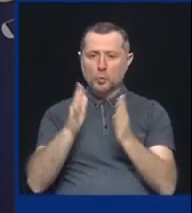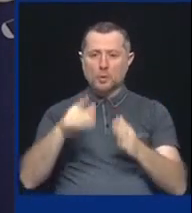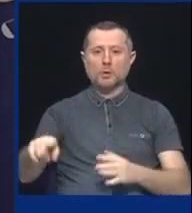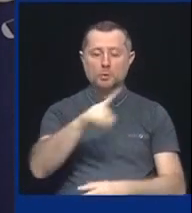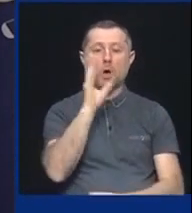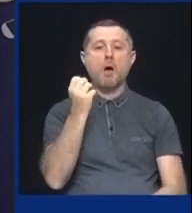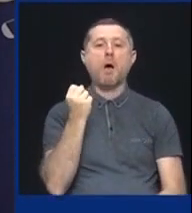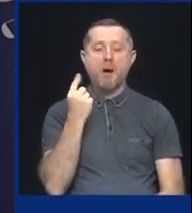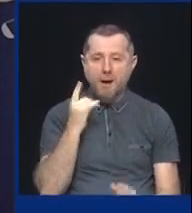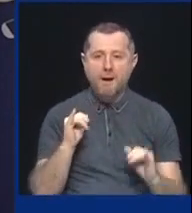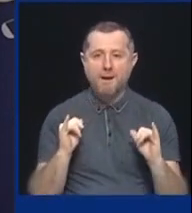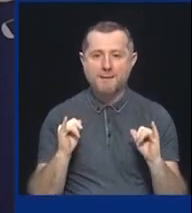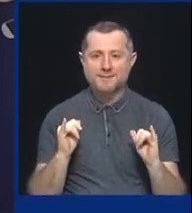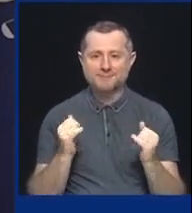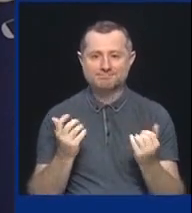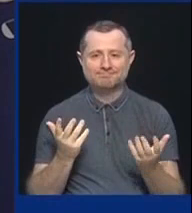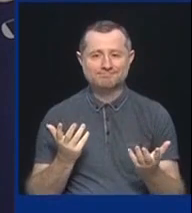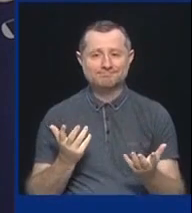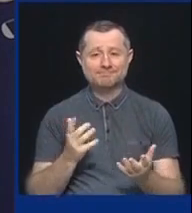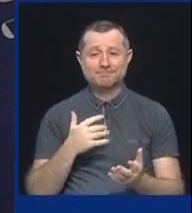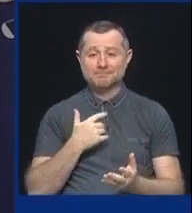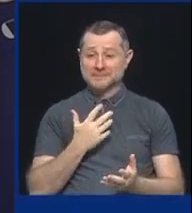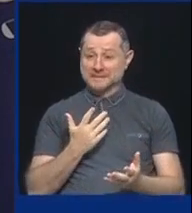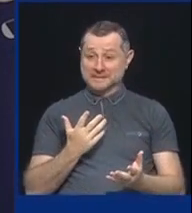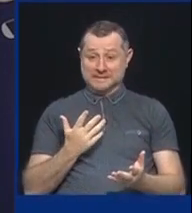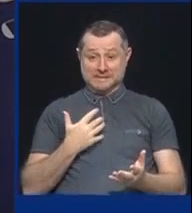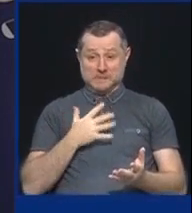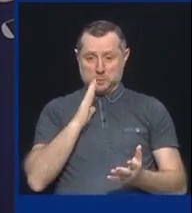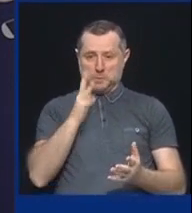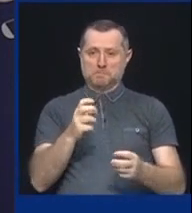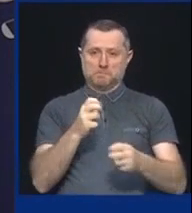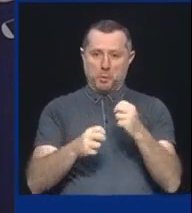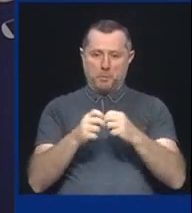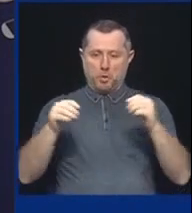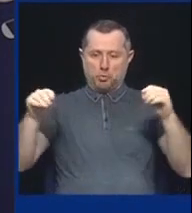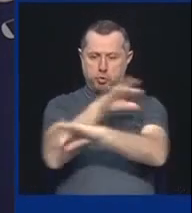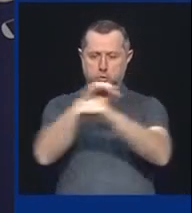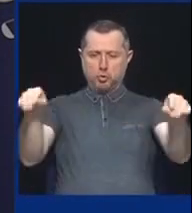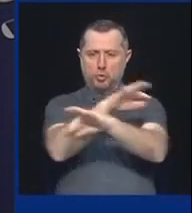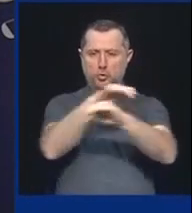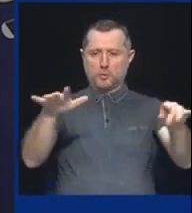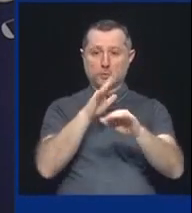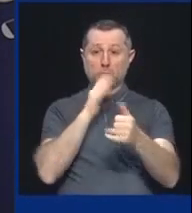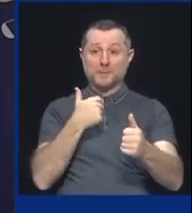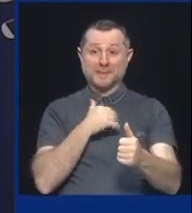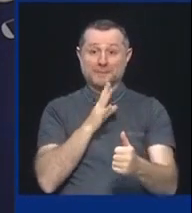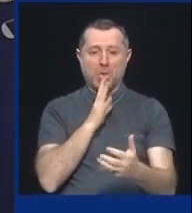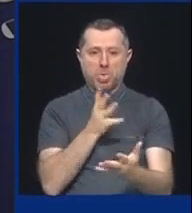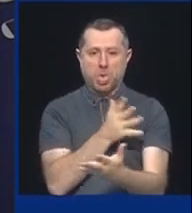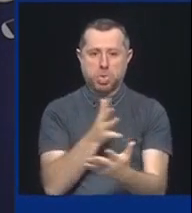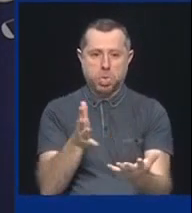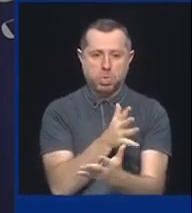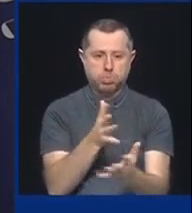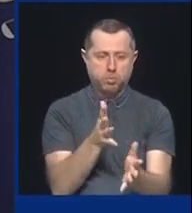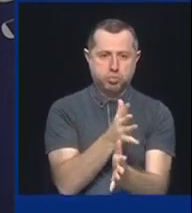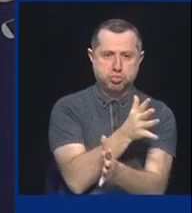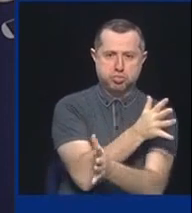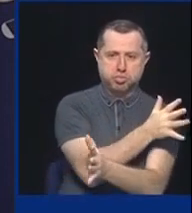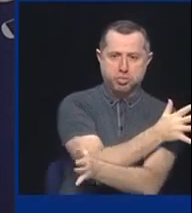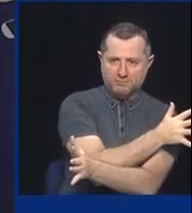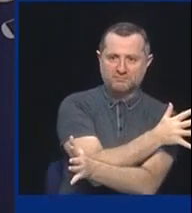that. But when I took my oath as governor, then it